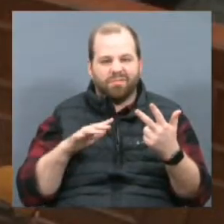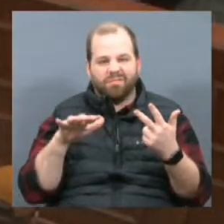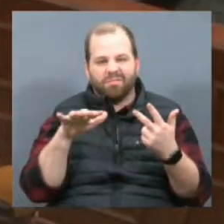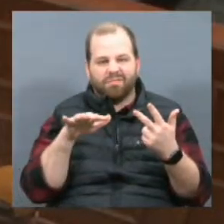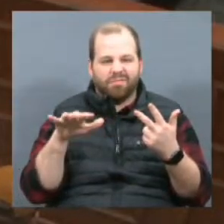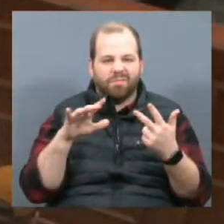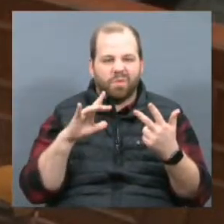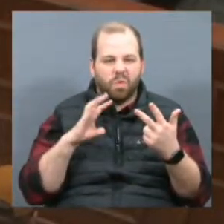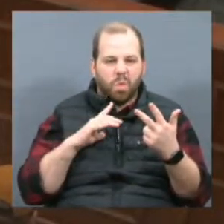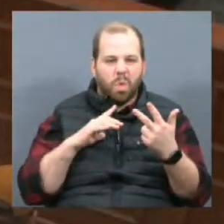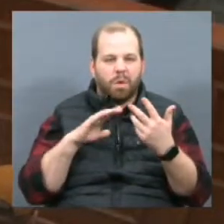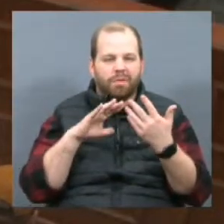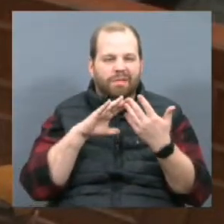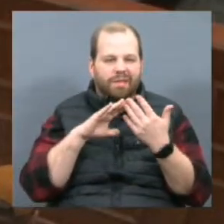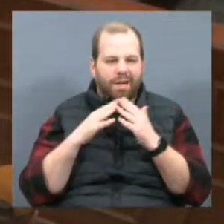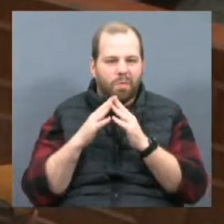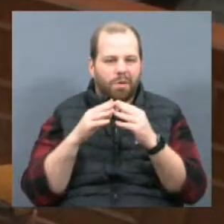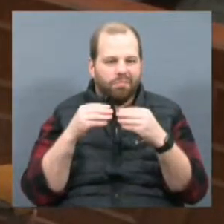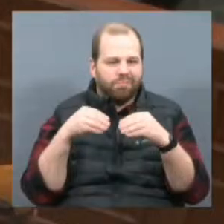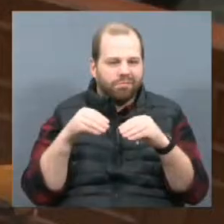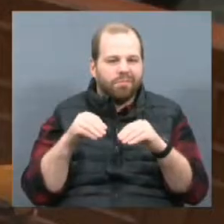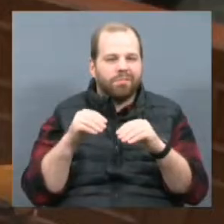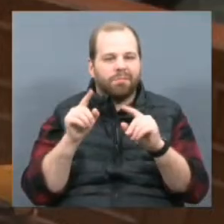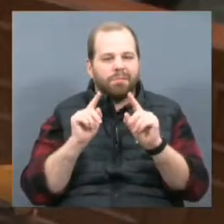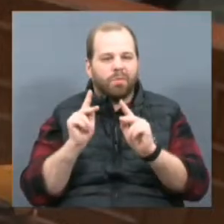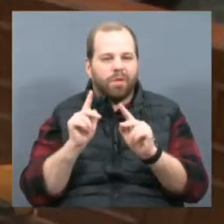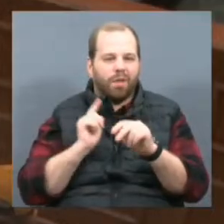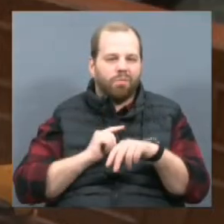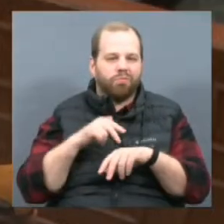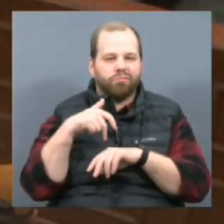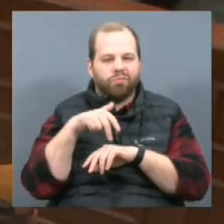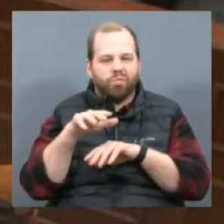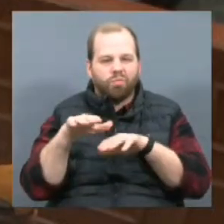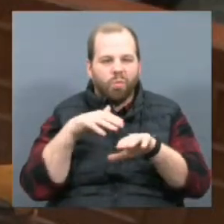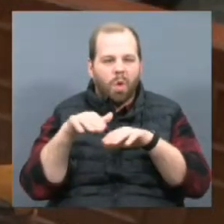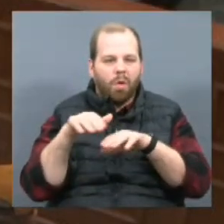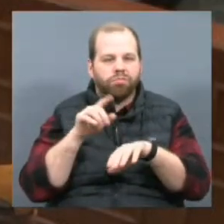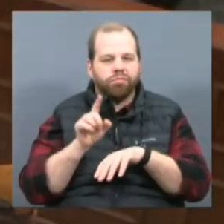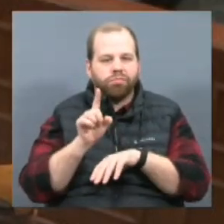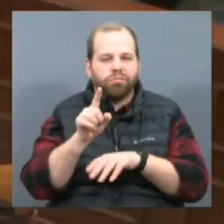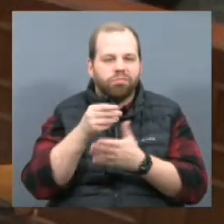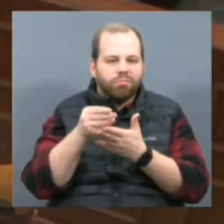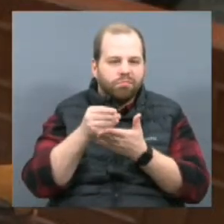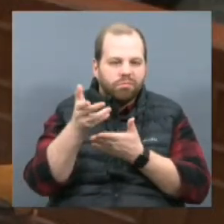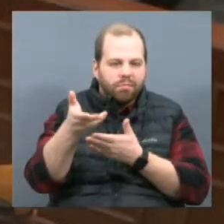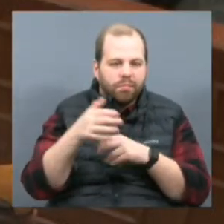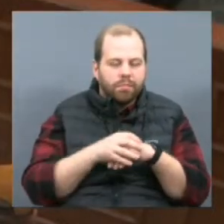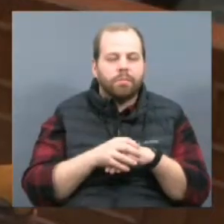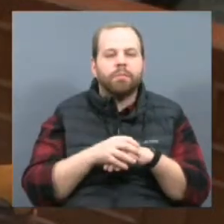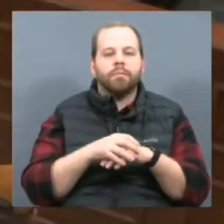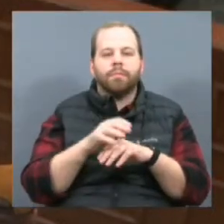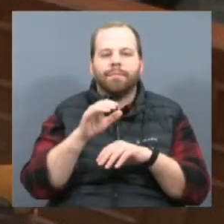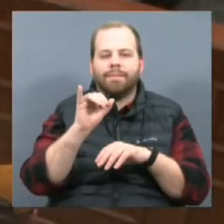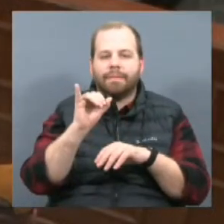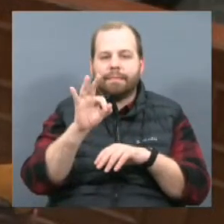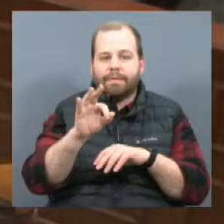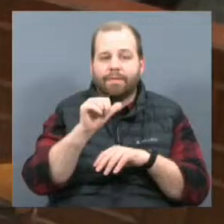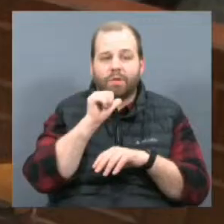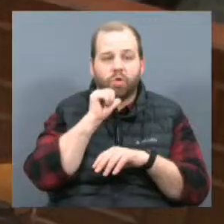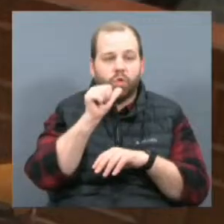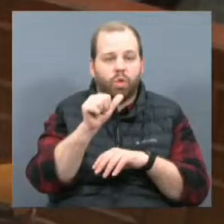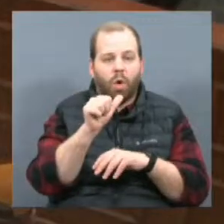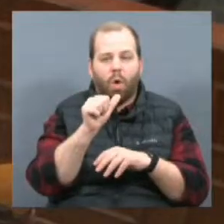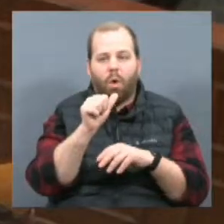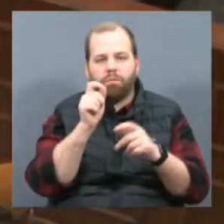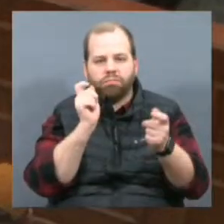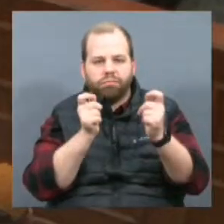sort of a neighborhood market that, again, people can walk to, pedestrian type market. If you don't accommodate